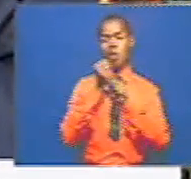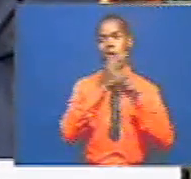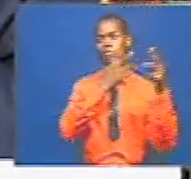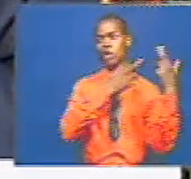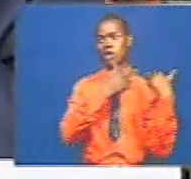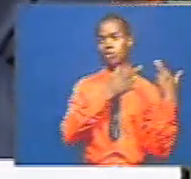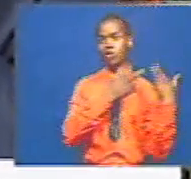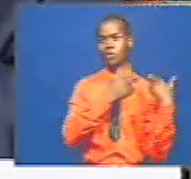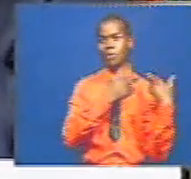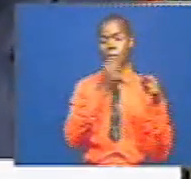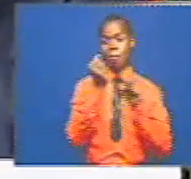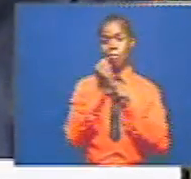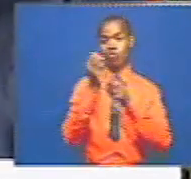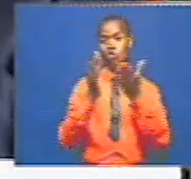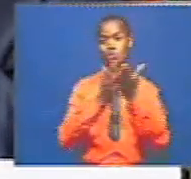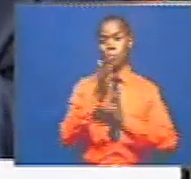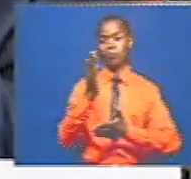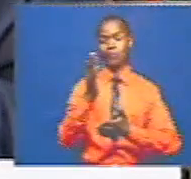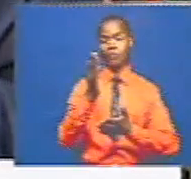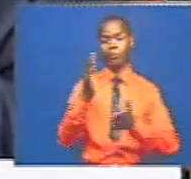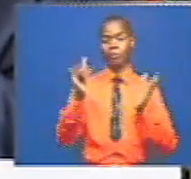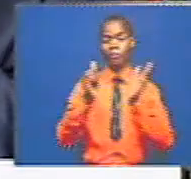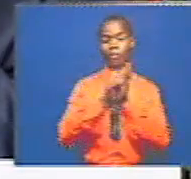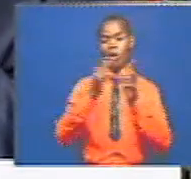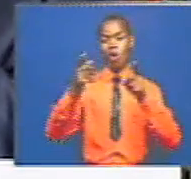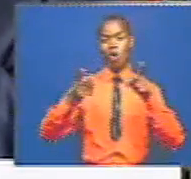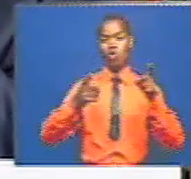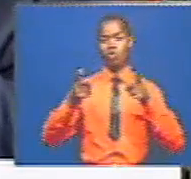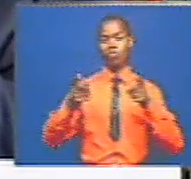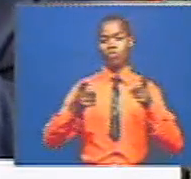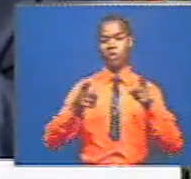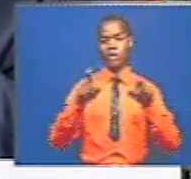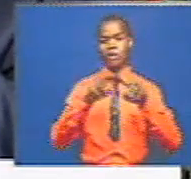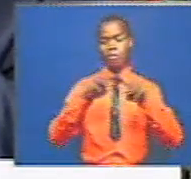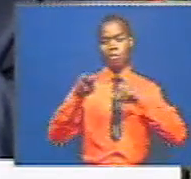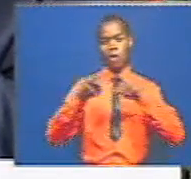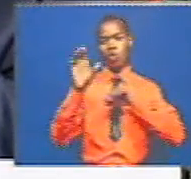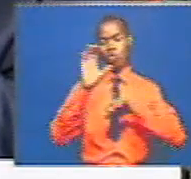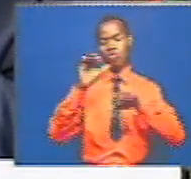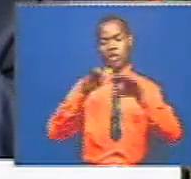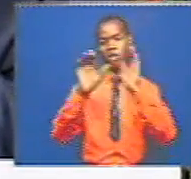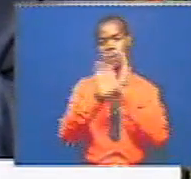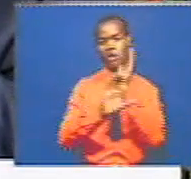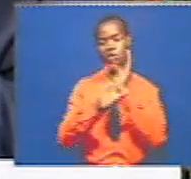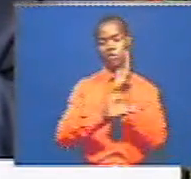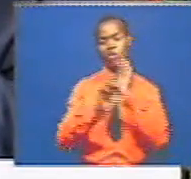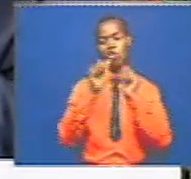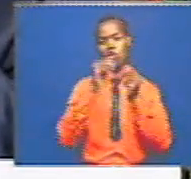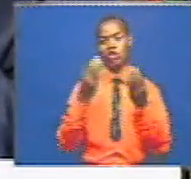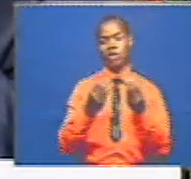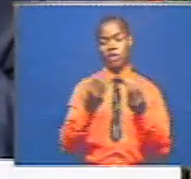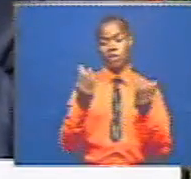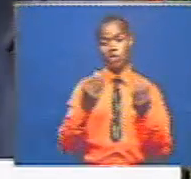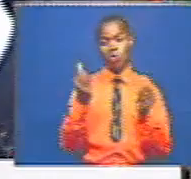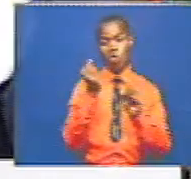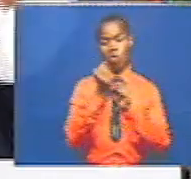responsibility yes. to make sure that I regulate and I manage water in the country. It is not an easy job, because to